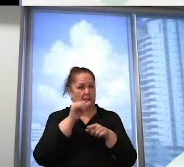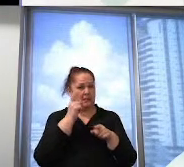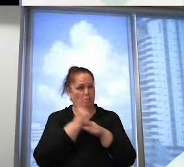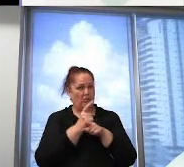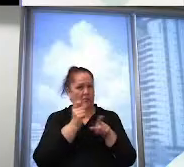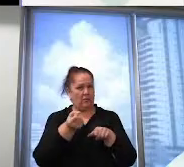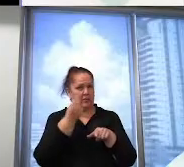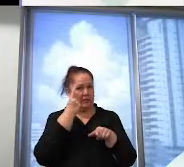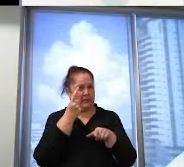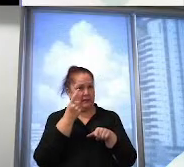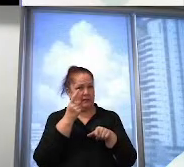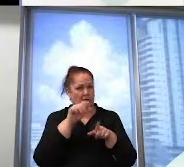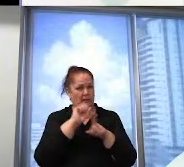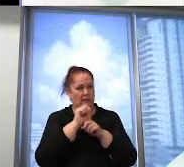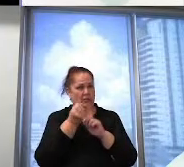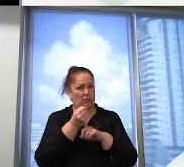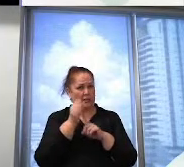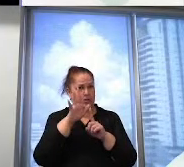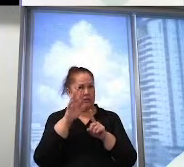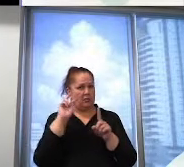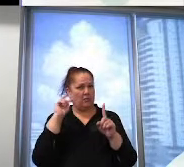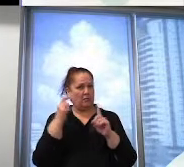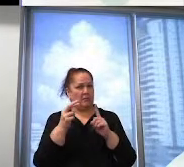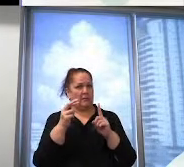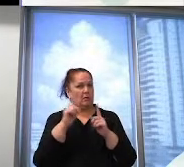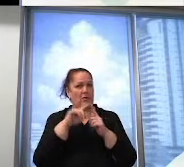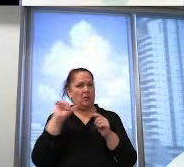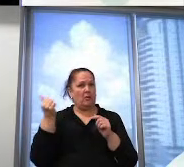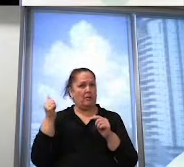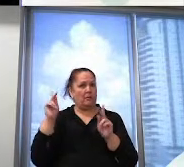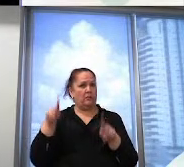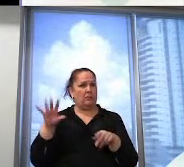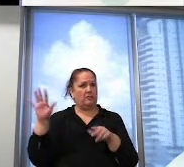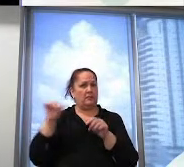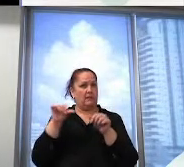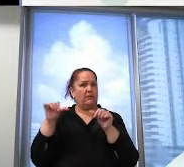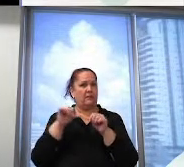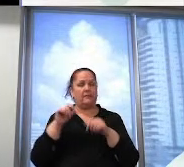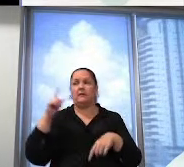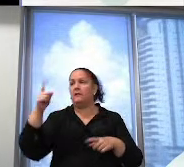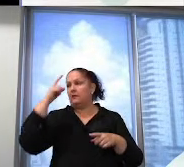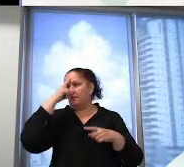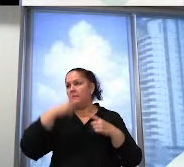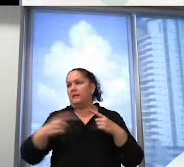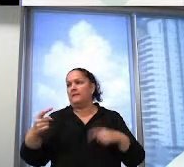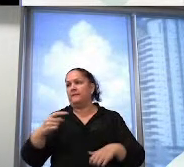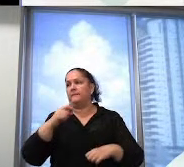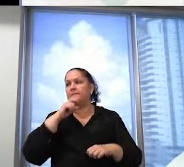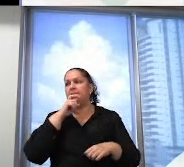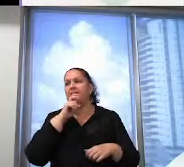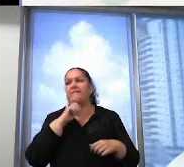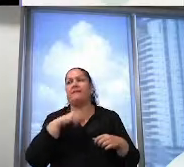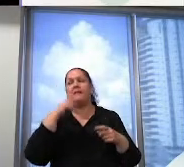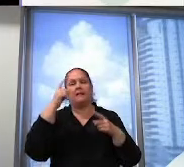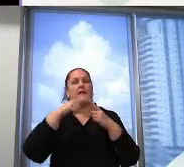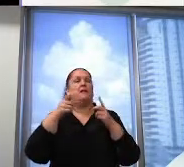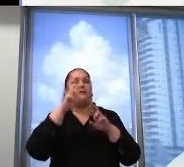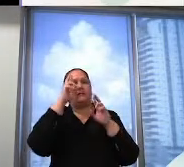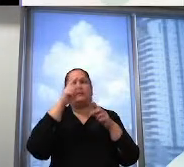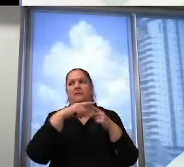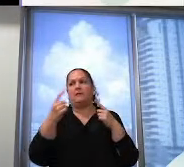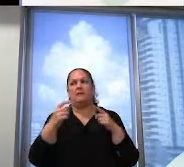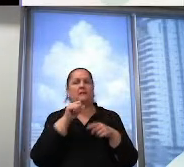that a correct understanding of the situation? Is that your area, or is that somebody else's area? Objectively, Yes, Ms.